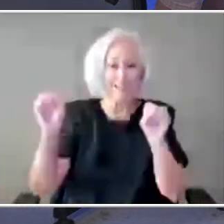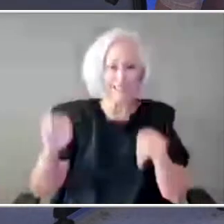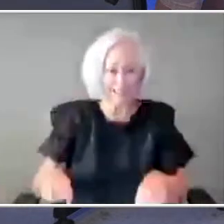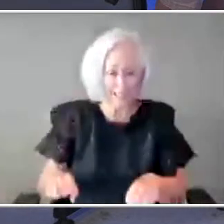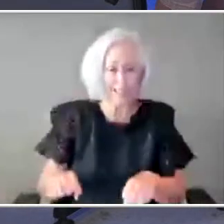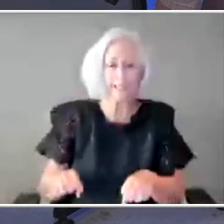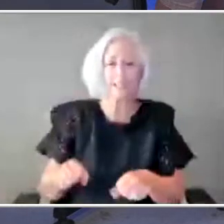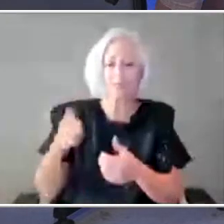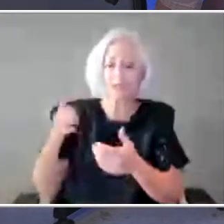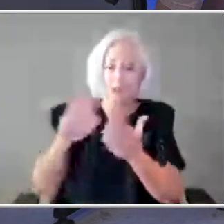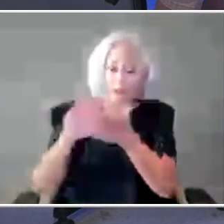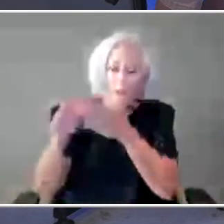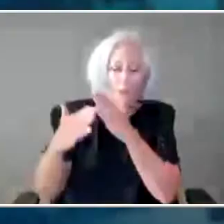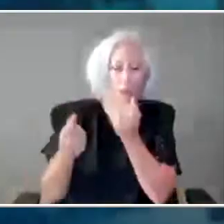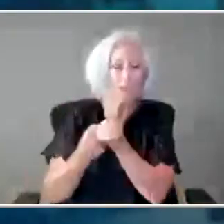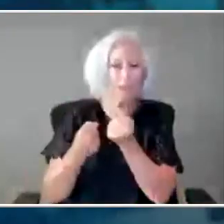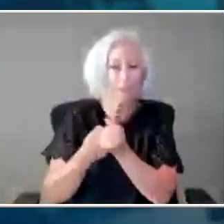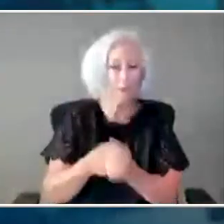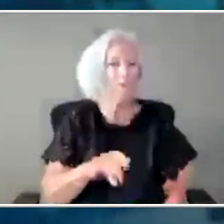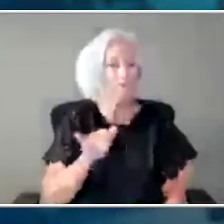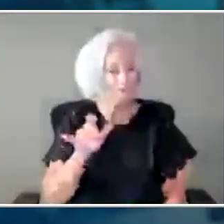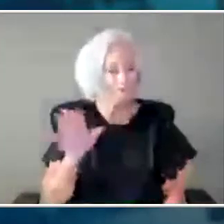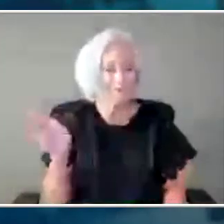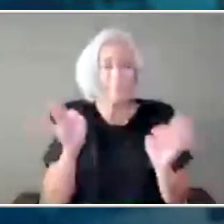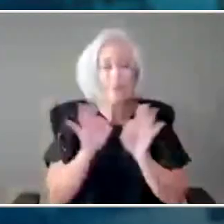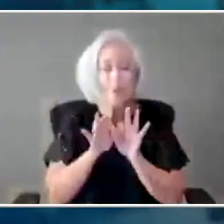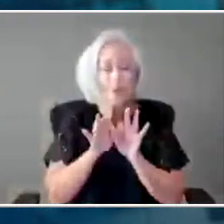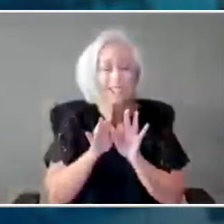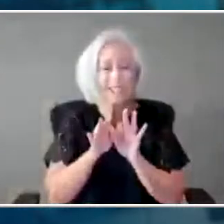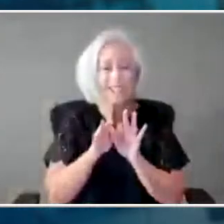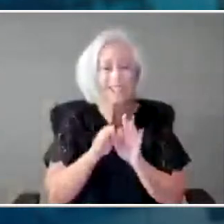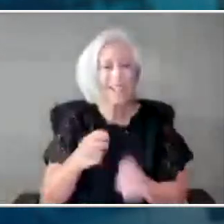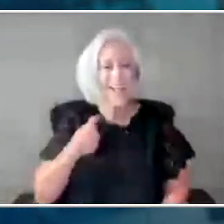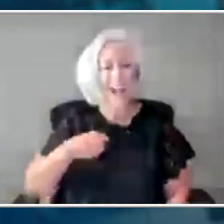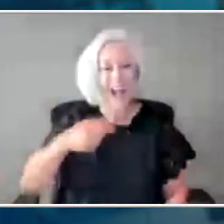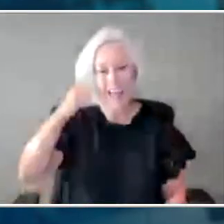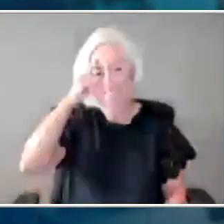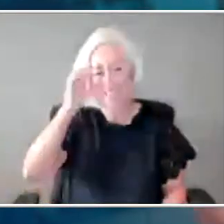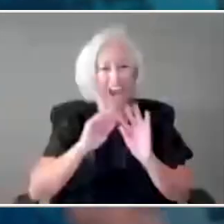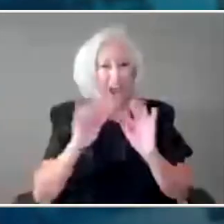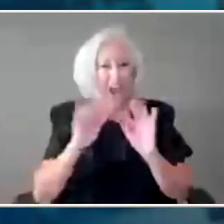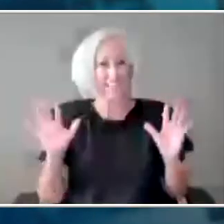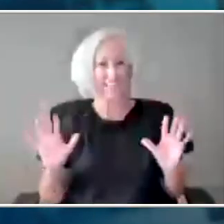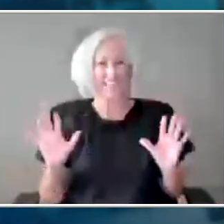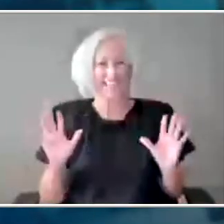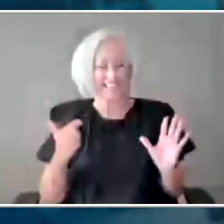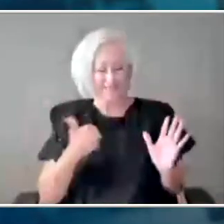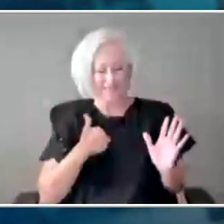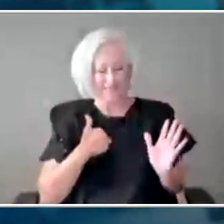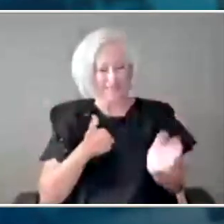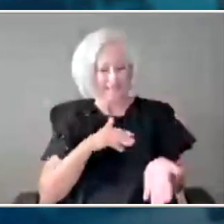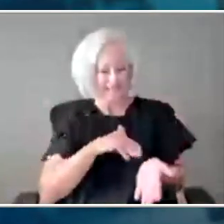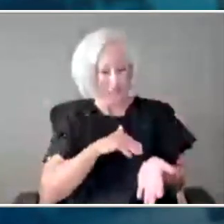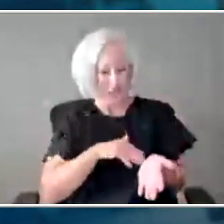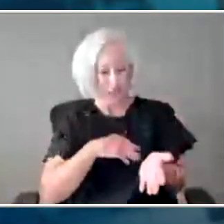resources? Yes, it's hugely important. So, I think obviously, like, we as a physician can give a lot of medical information. I think it's also great. We have